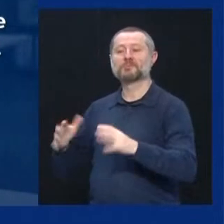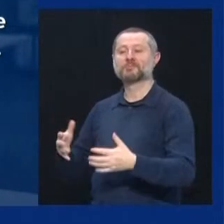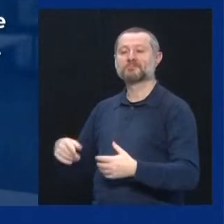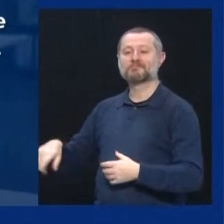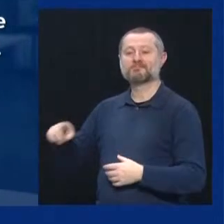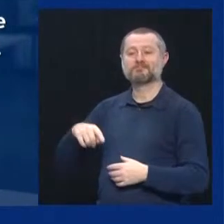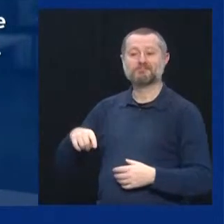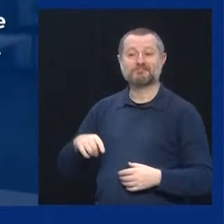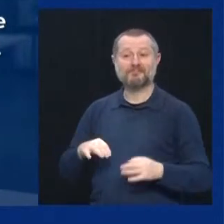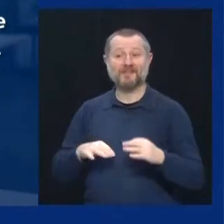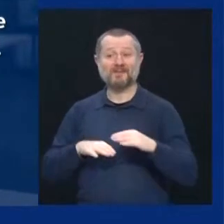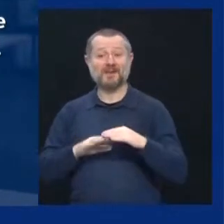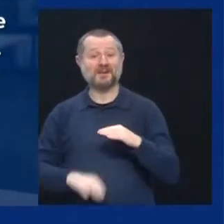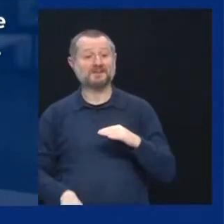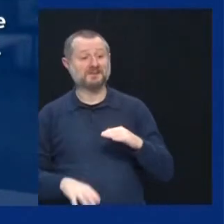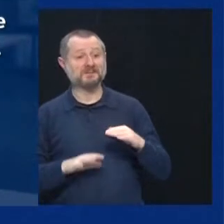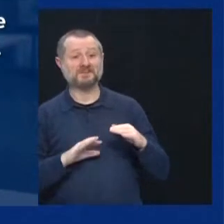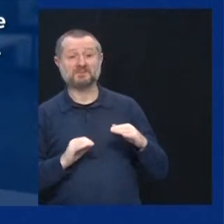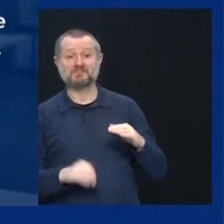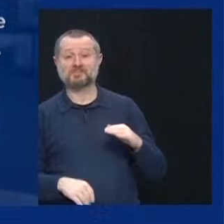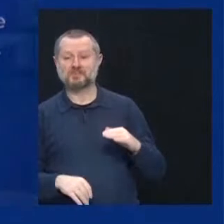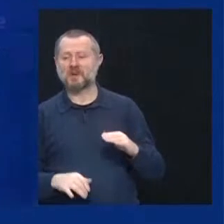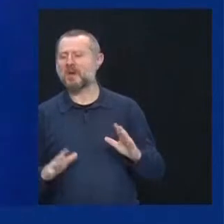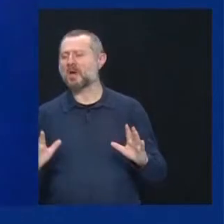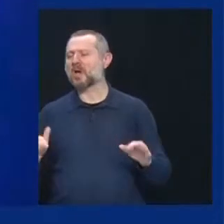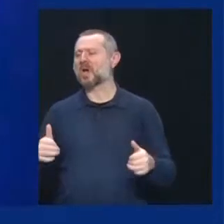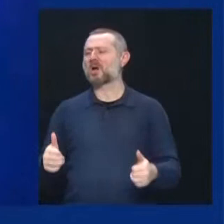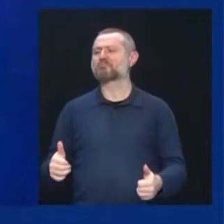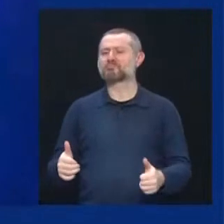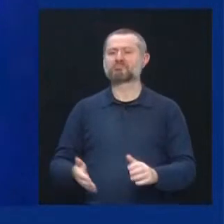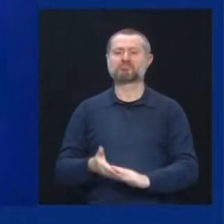you're under 5, God bless America.